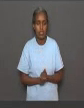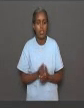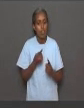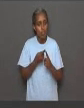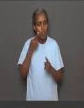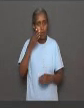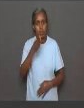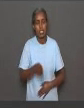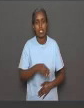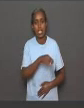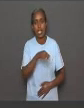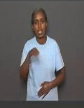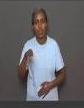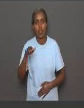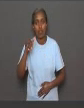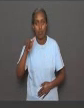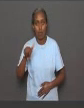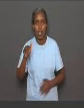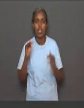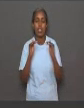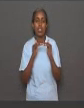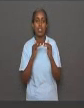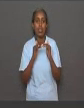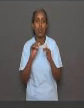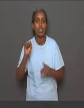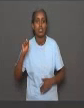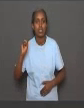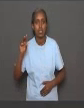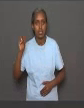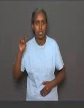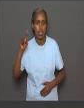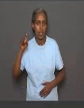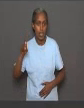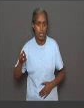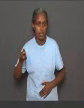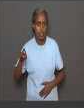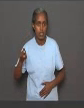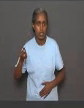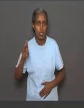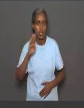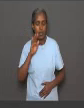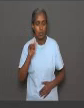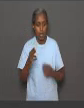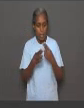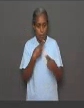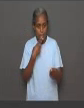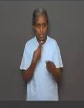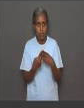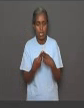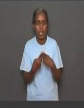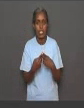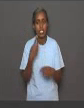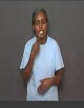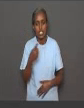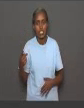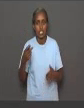the graph of y equals sine x by multiplying